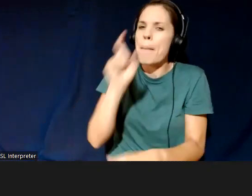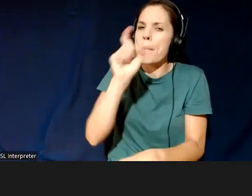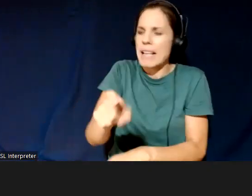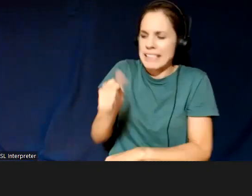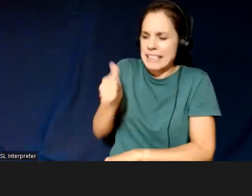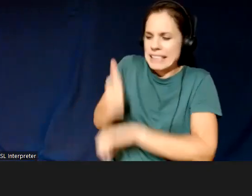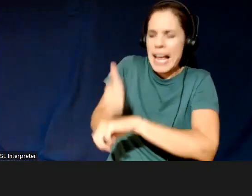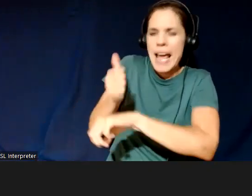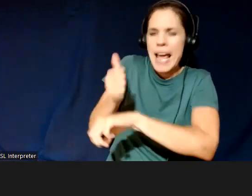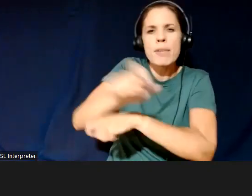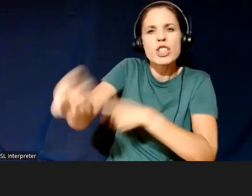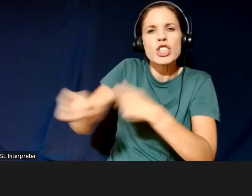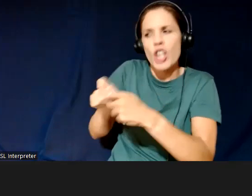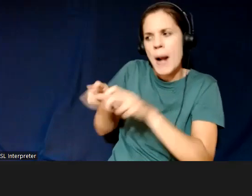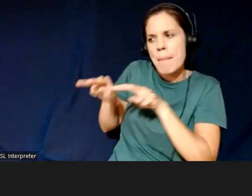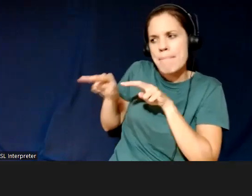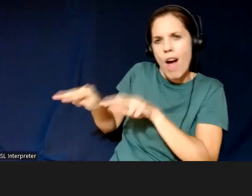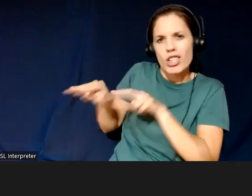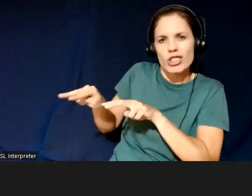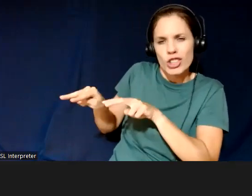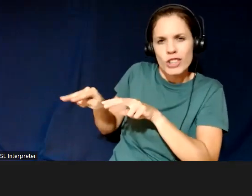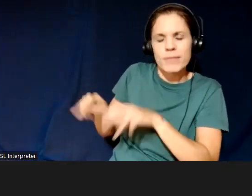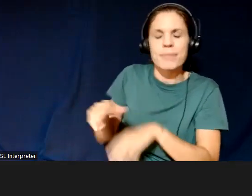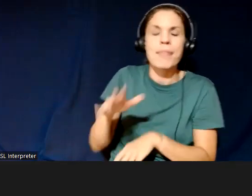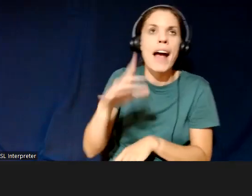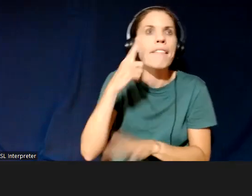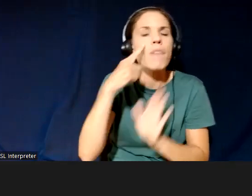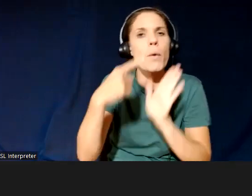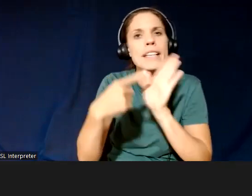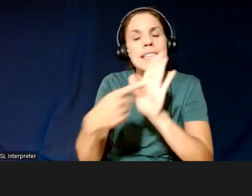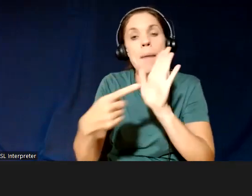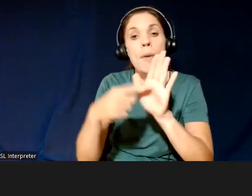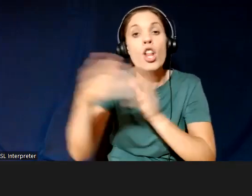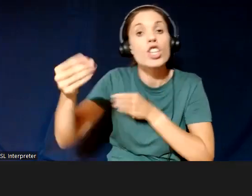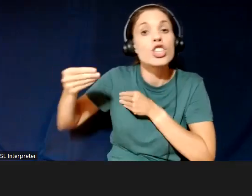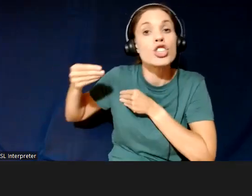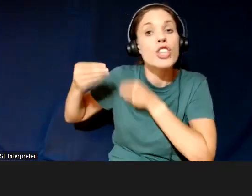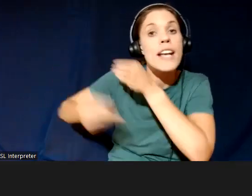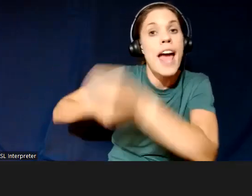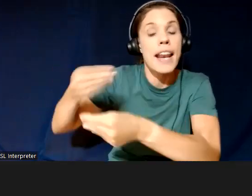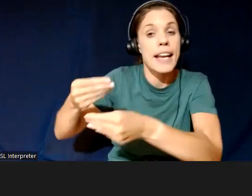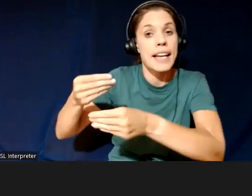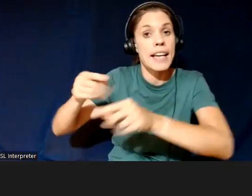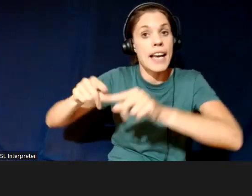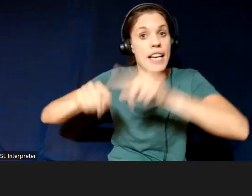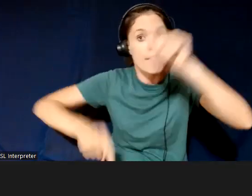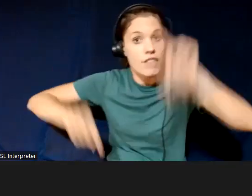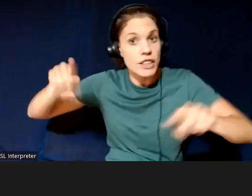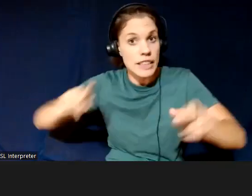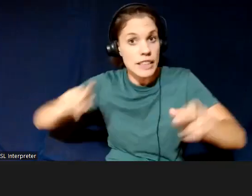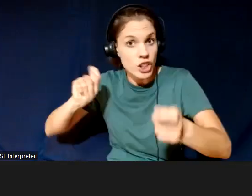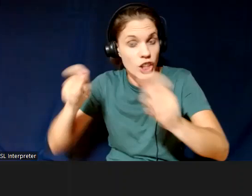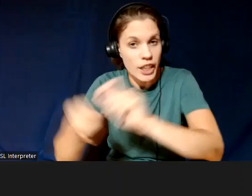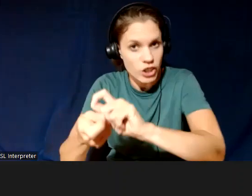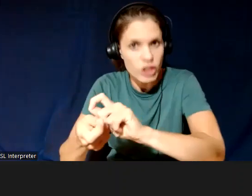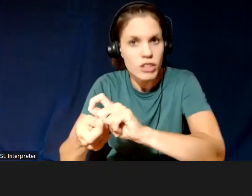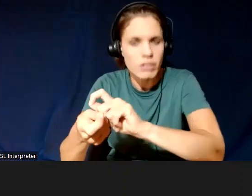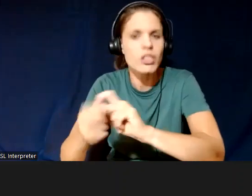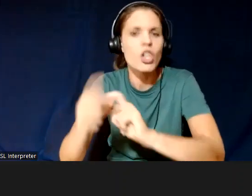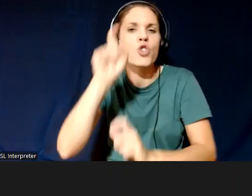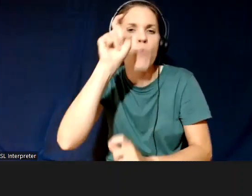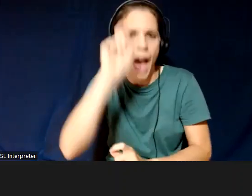your adaptation effort. Like if you wanted to keep track of genetic diversity changes over time, that would have to be explicit to your adaptation